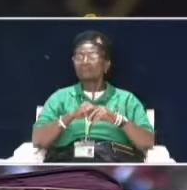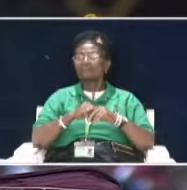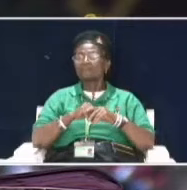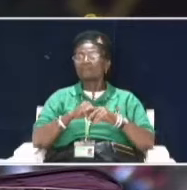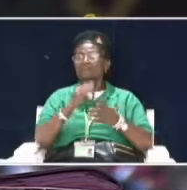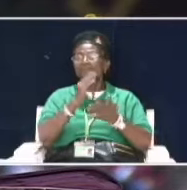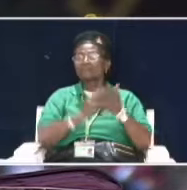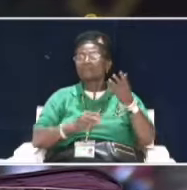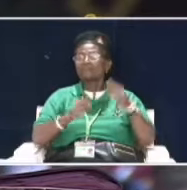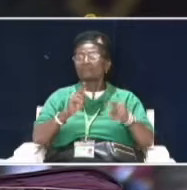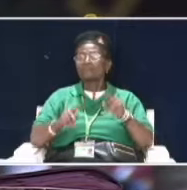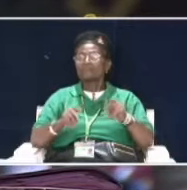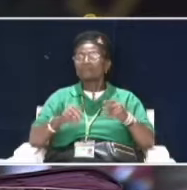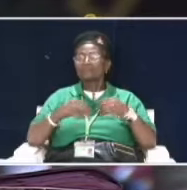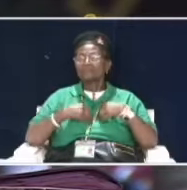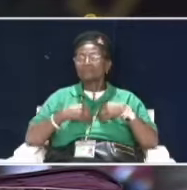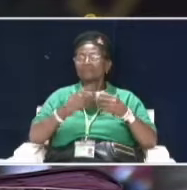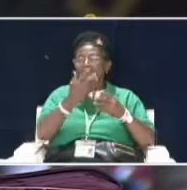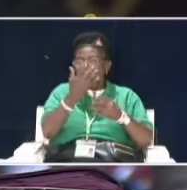Some people had to drown.